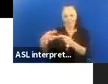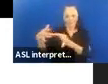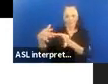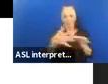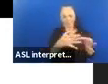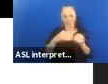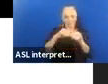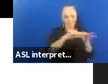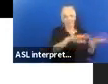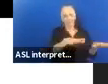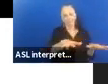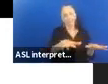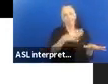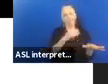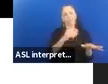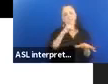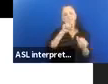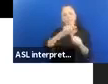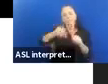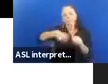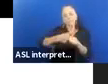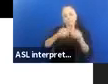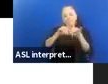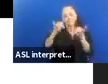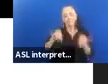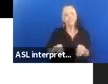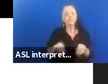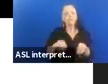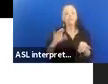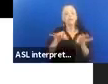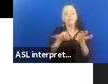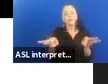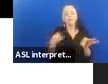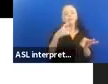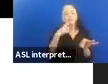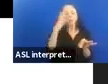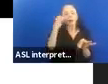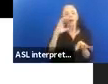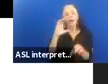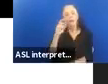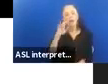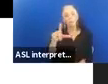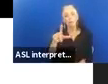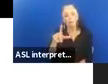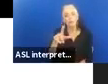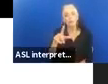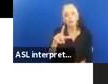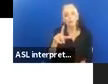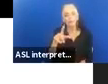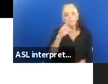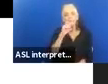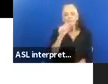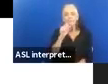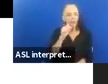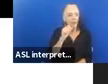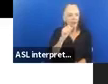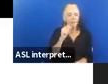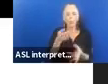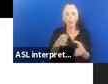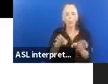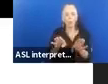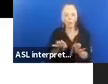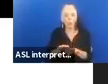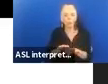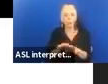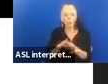phrase because what is capital really if not the enclosure of land and labor, right? And we wanted